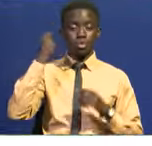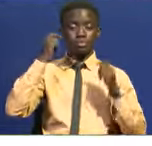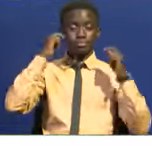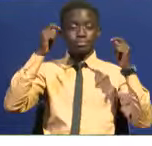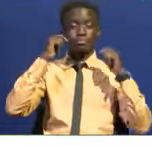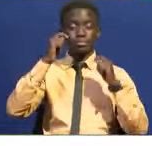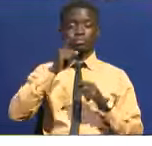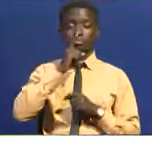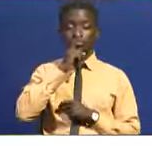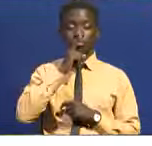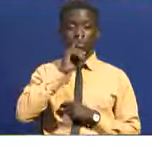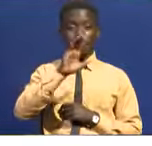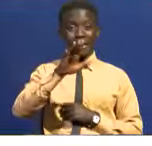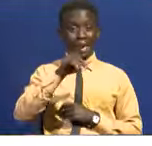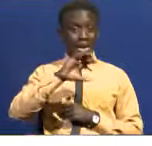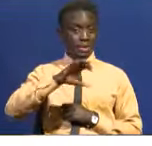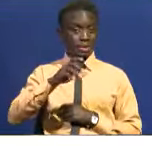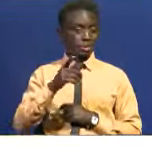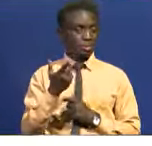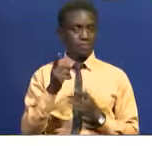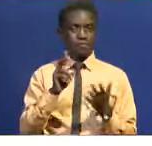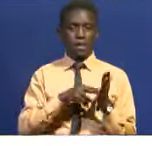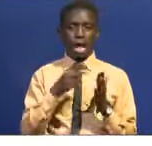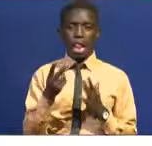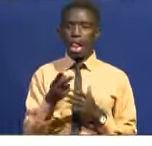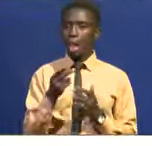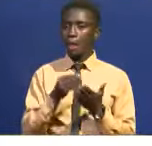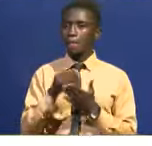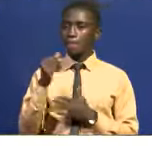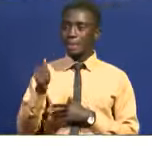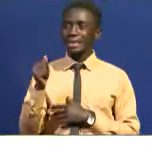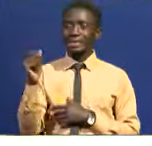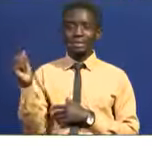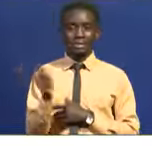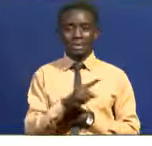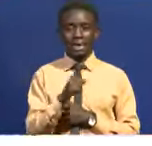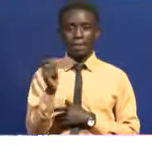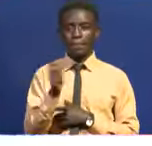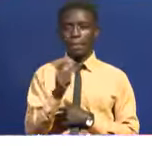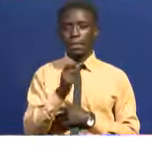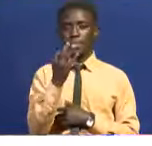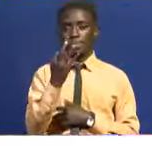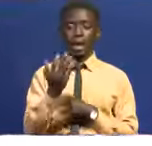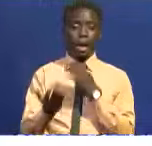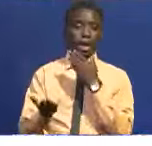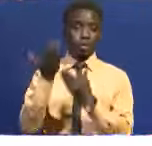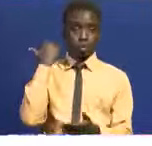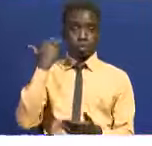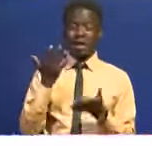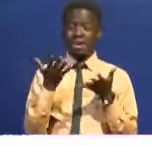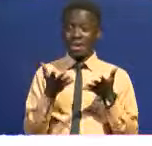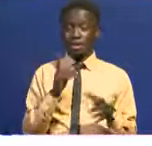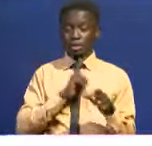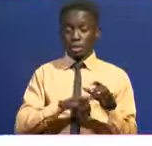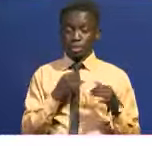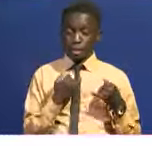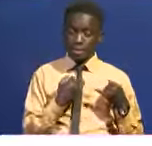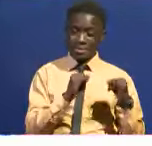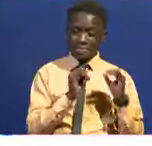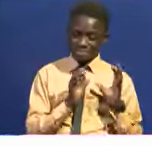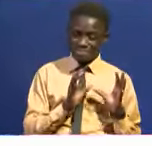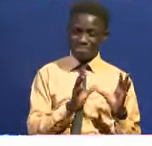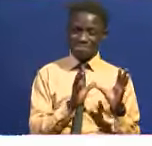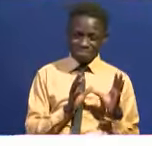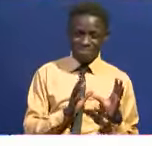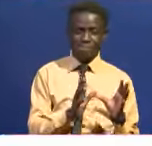hiyo kwa kukosa kuwalipa mishahara yao kwa kipindi cha miezi mitatu iliyopita. As we push the implementation of the issues in